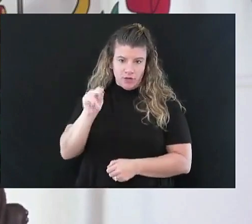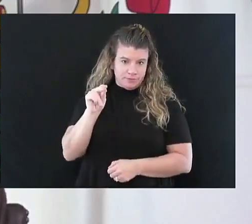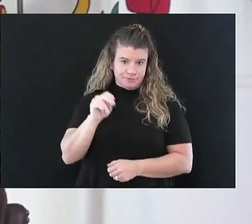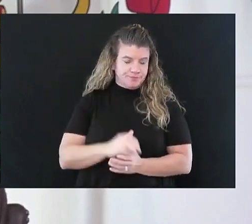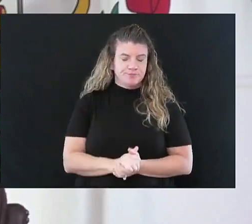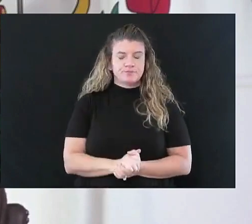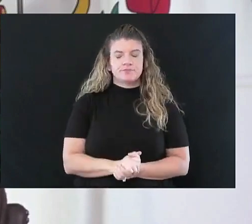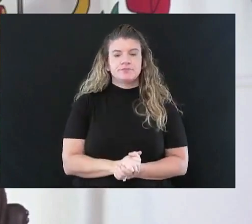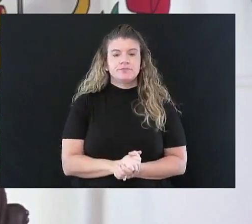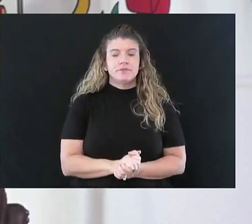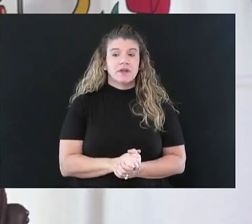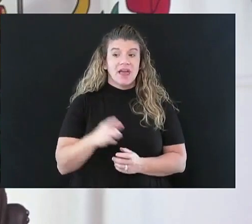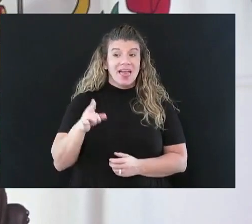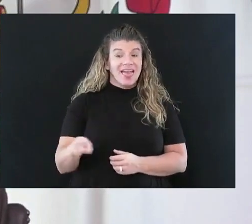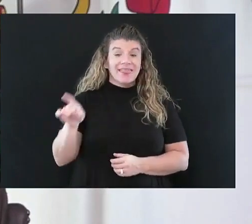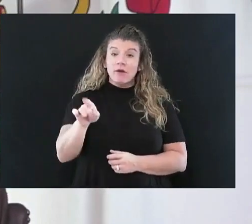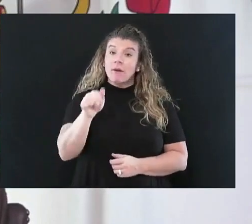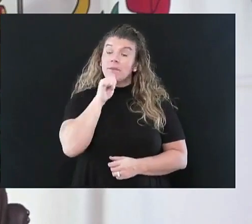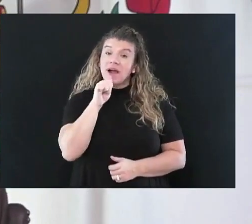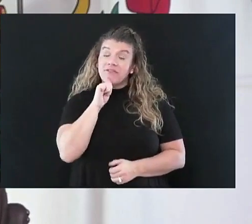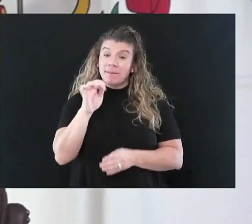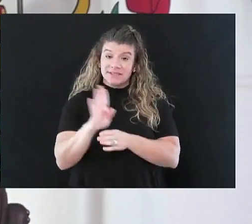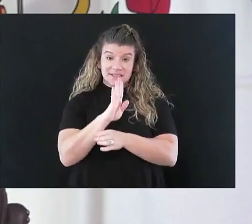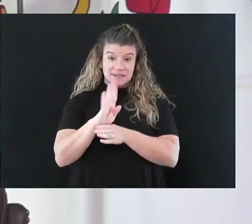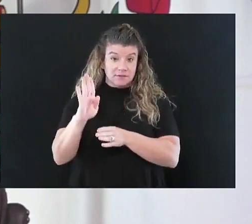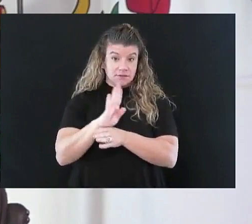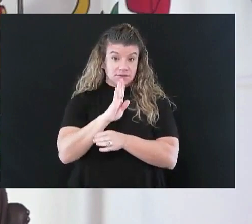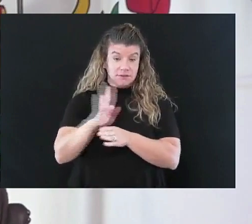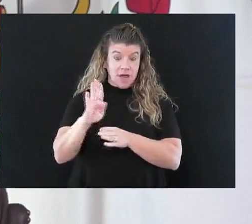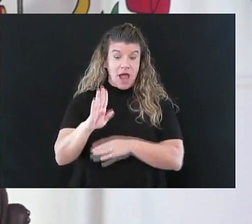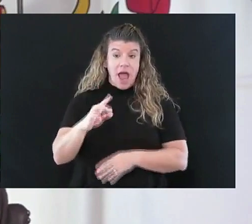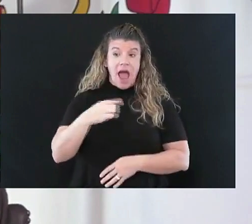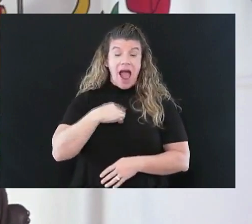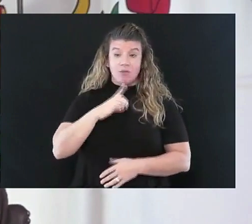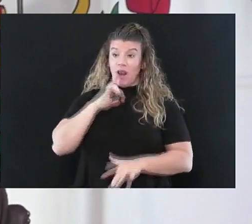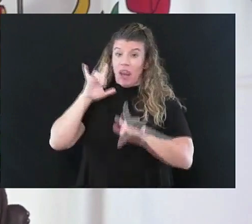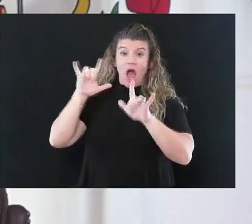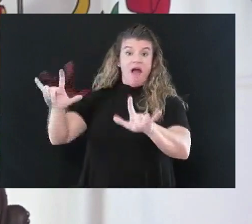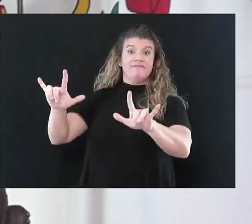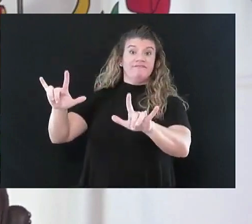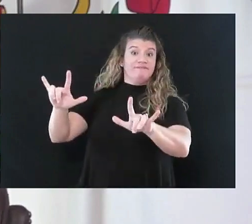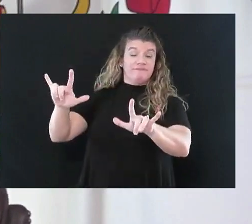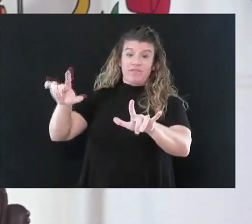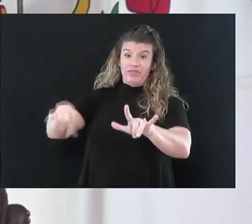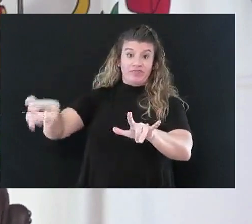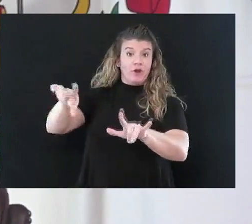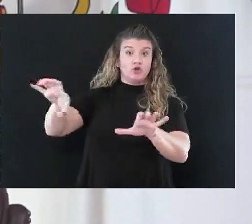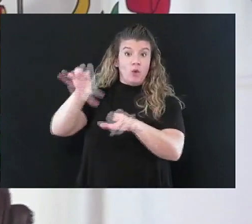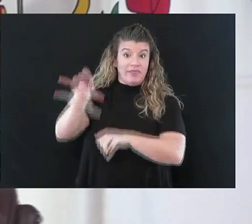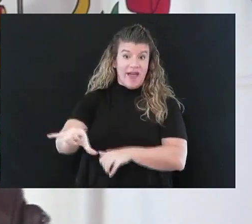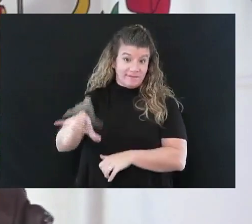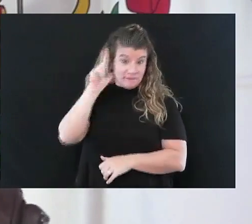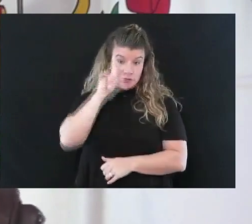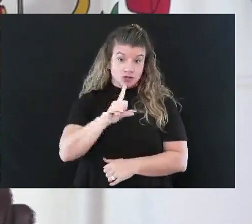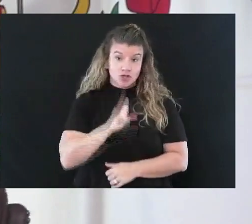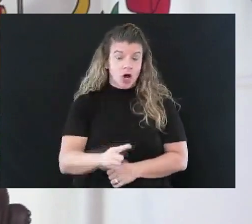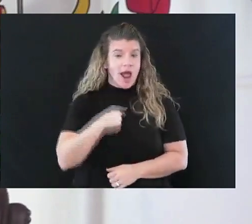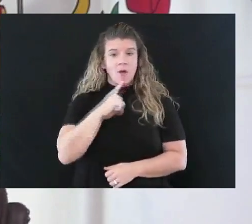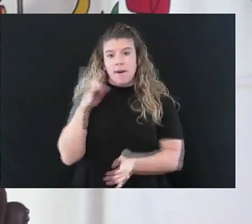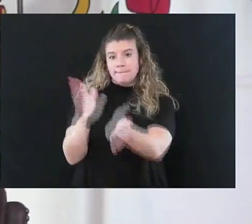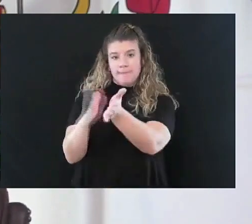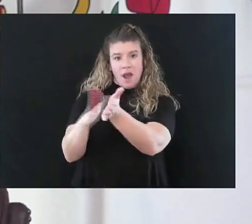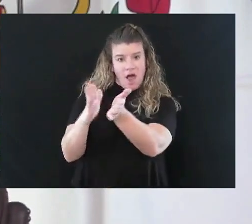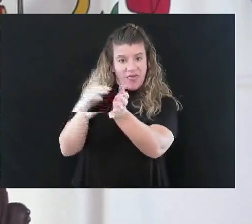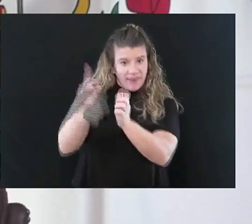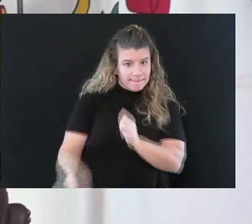CMAC. They're a private business. I love it, what they've done, and everything, and I applaud them in